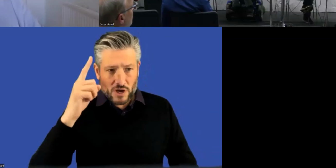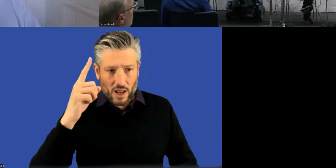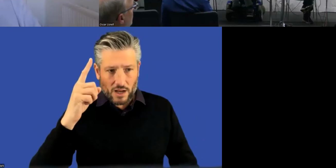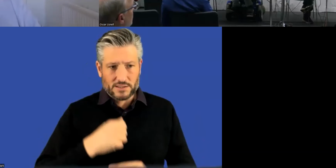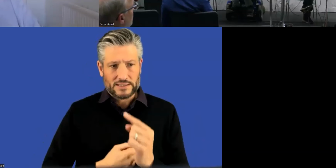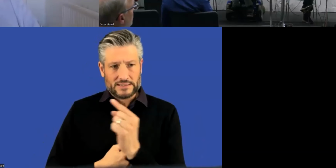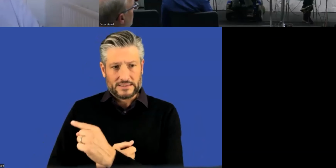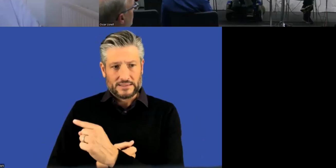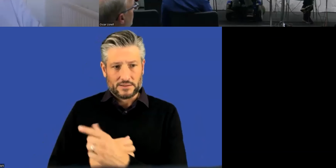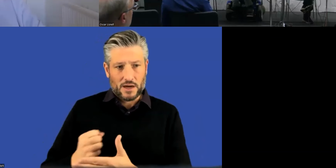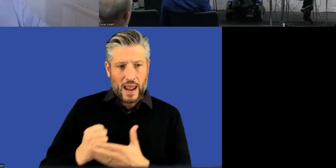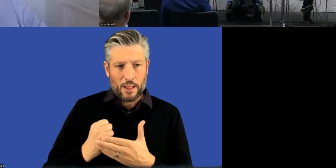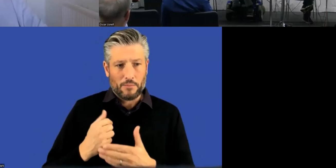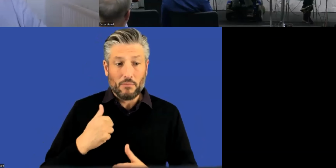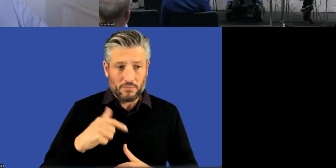Thank you.